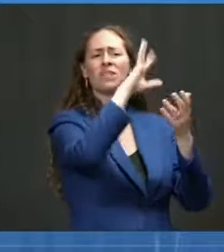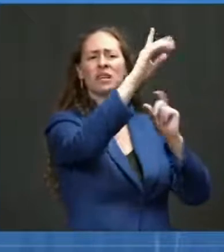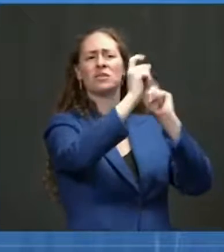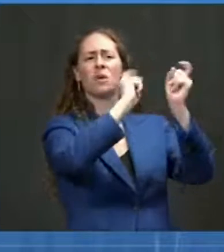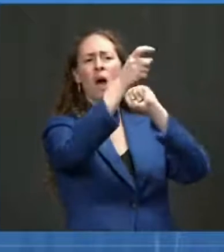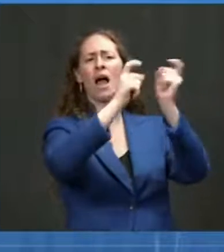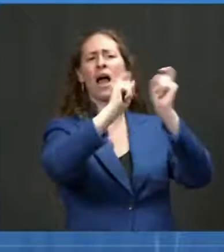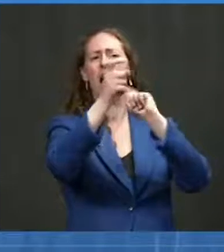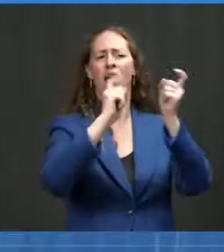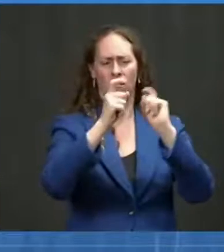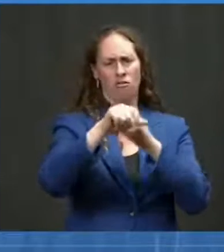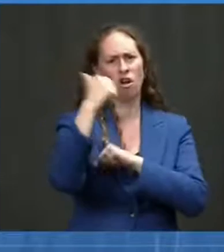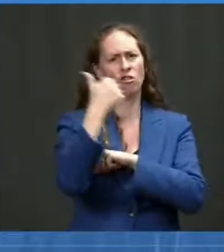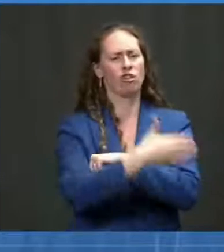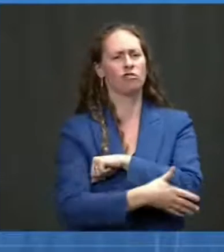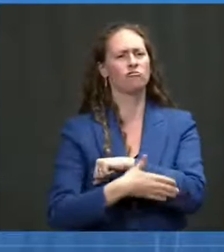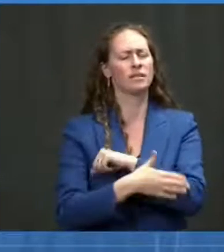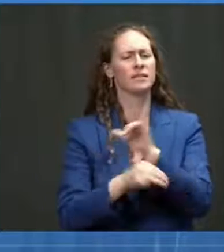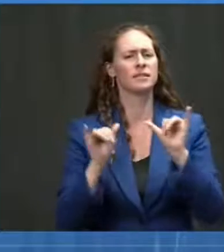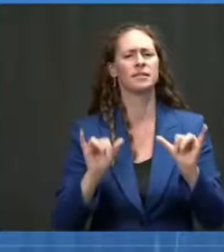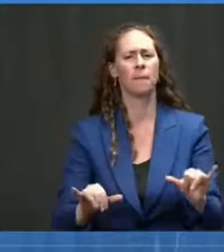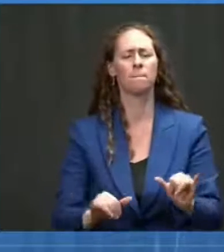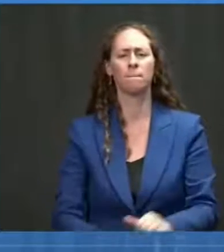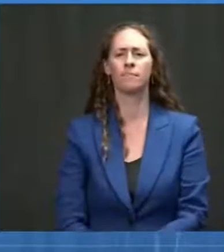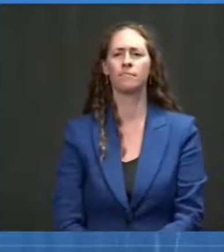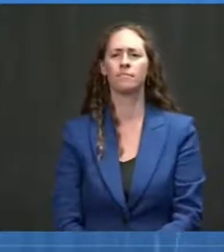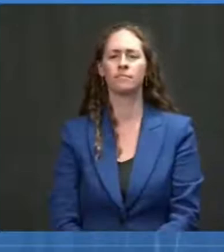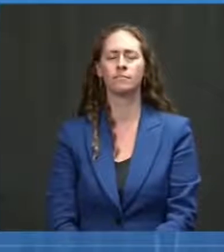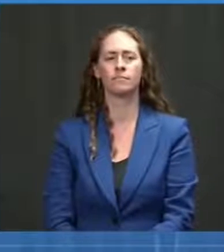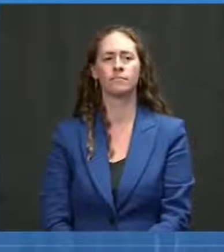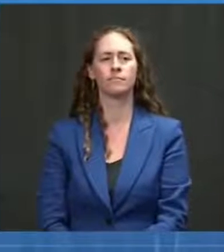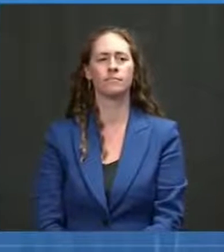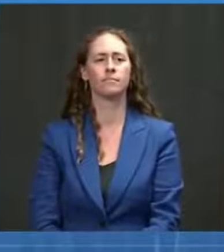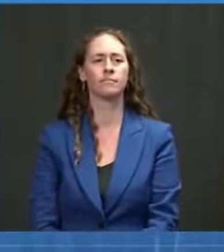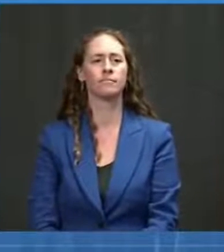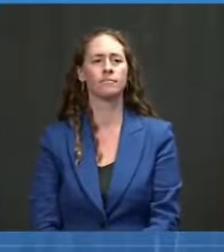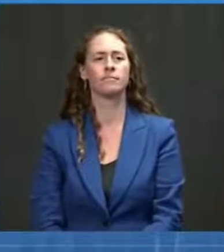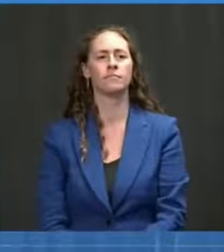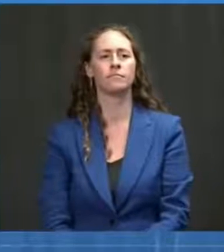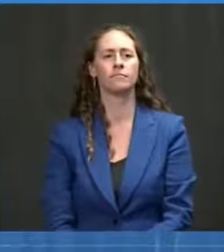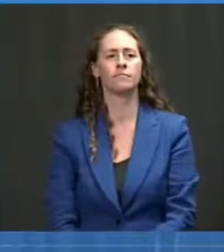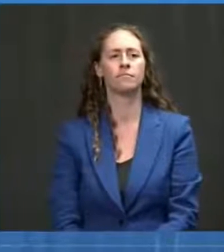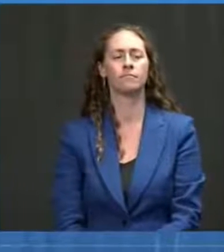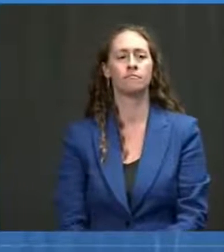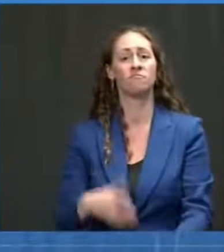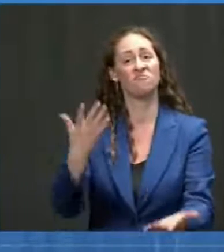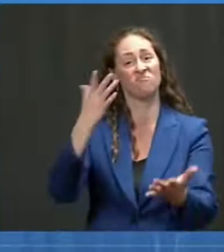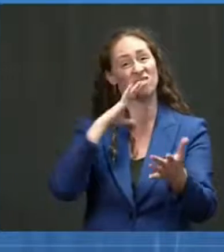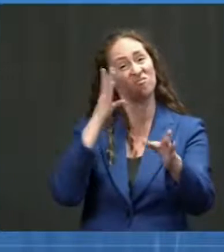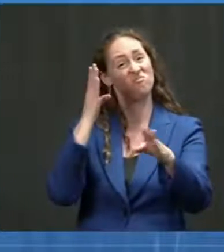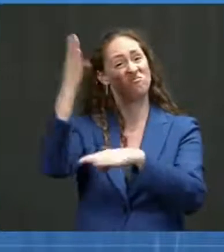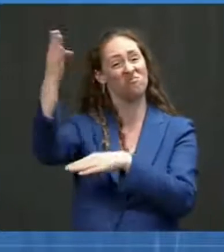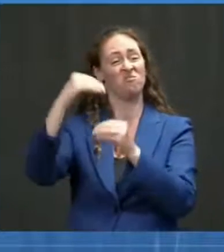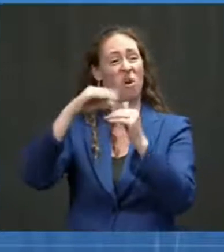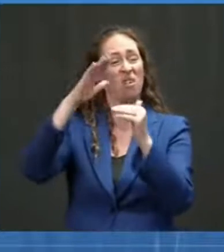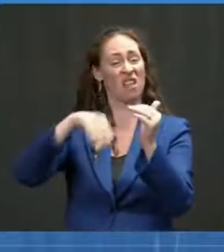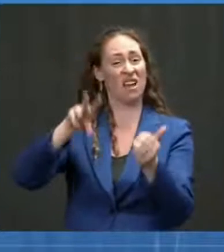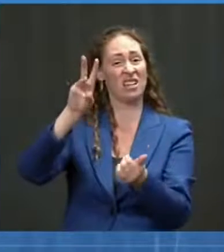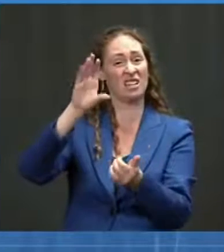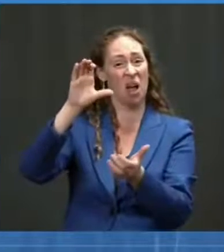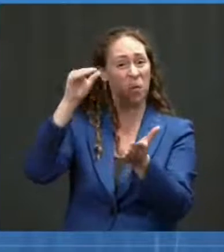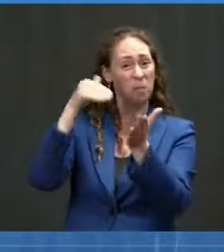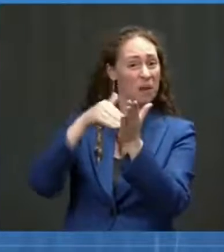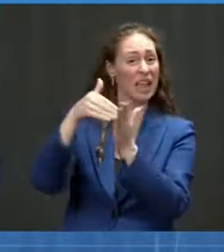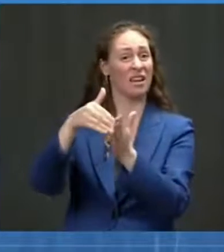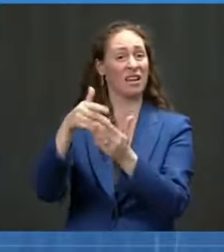other countries, on our way to donating more than 600 million vaccines. So